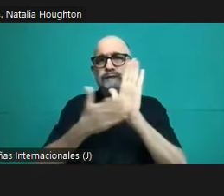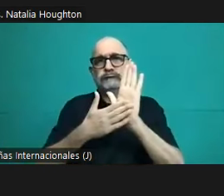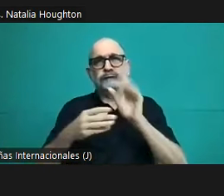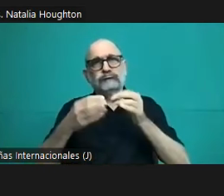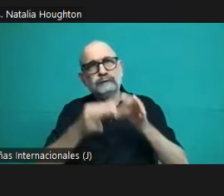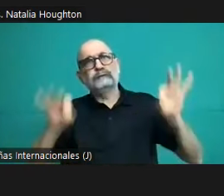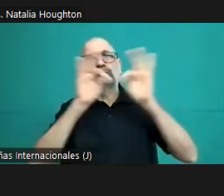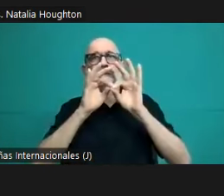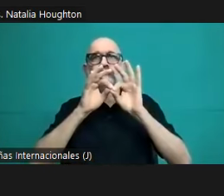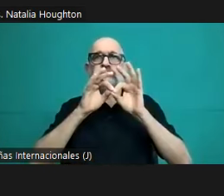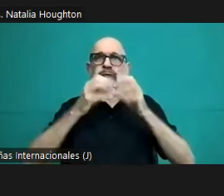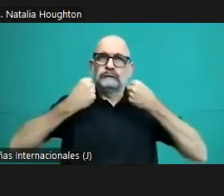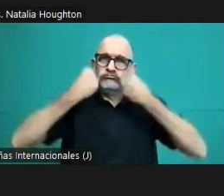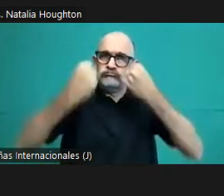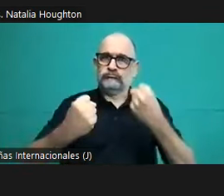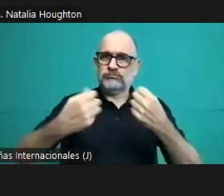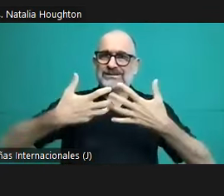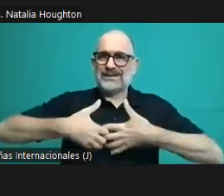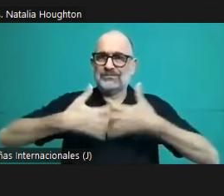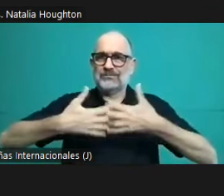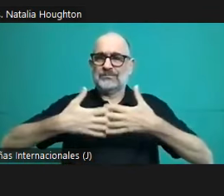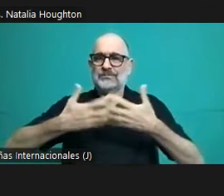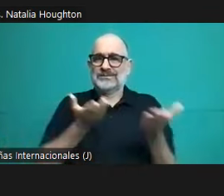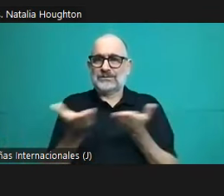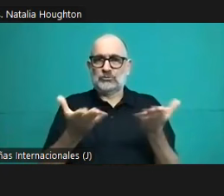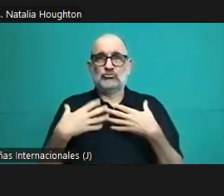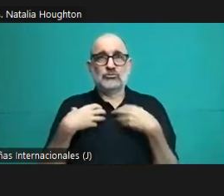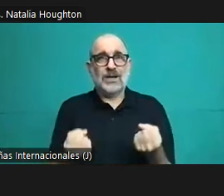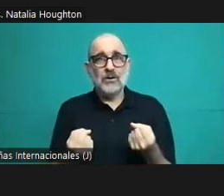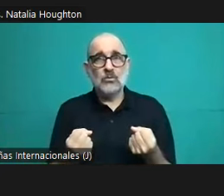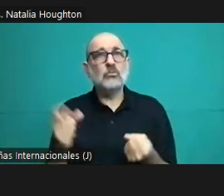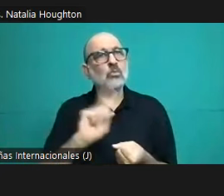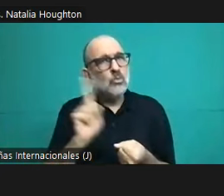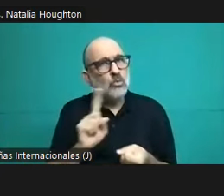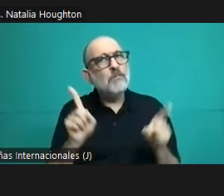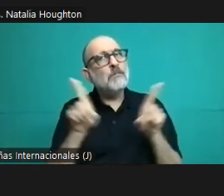healthcare service systems, but at the same time as a pillar which guarantees